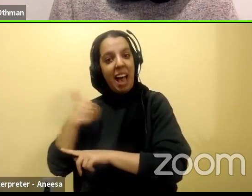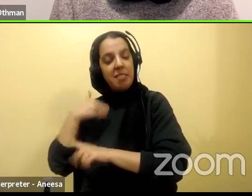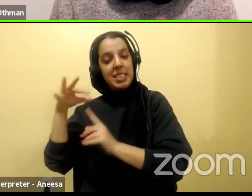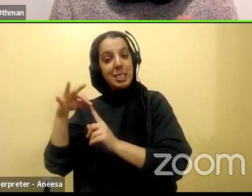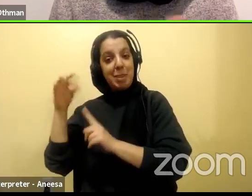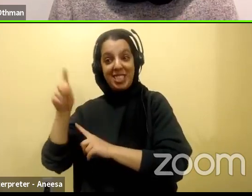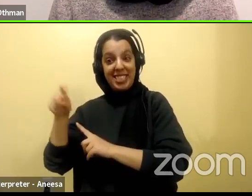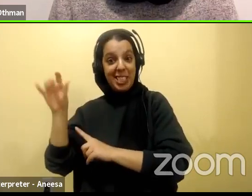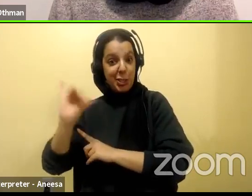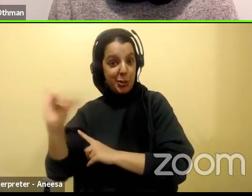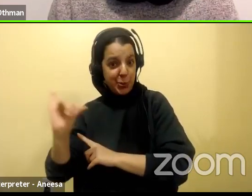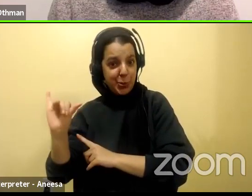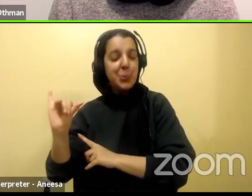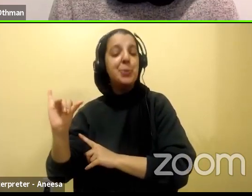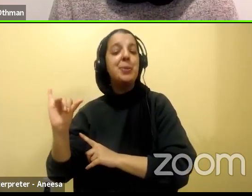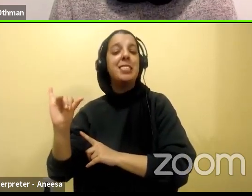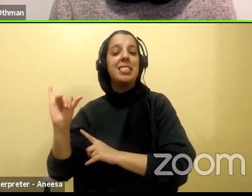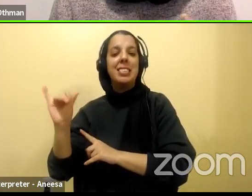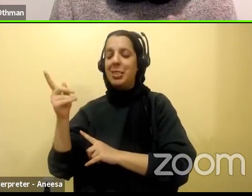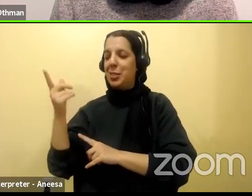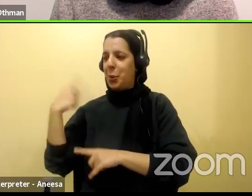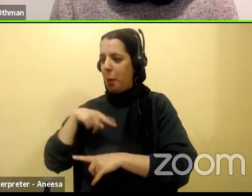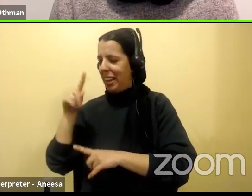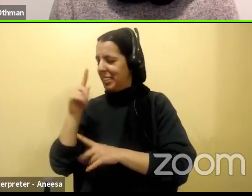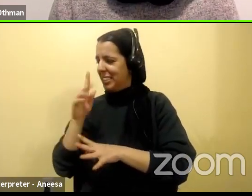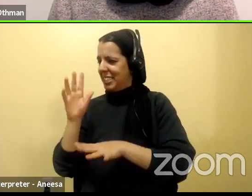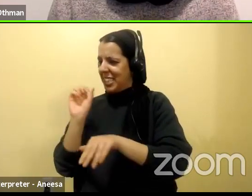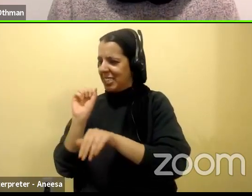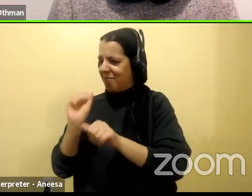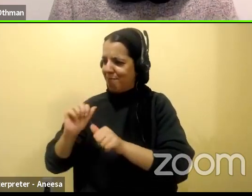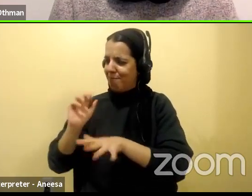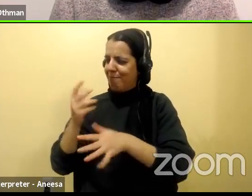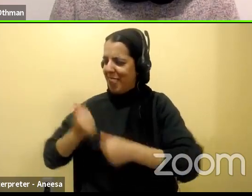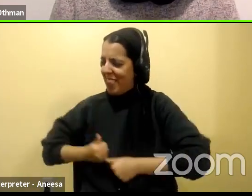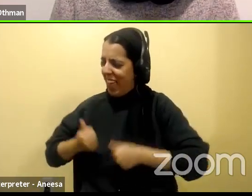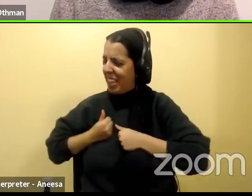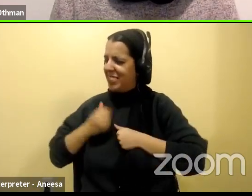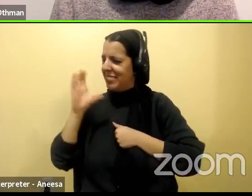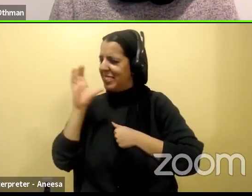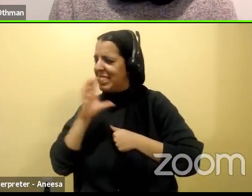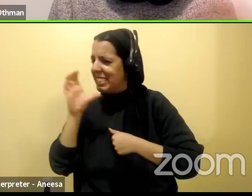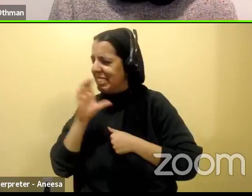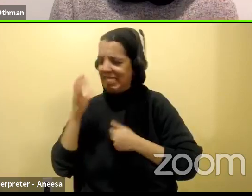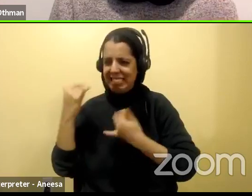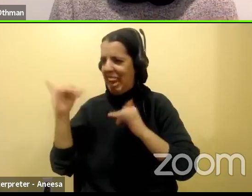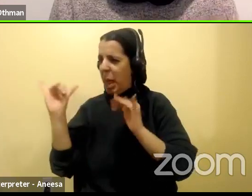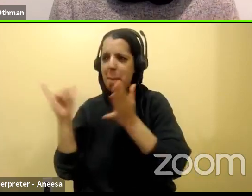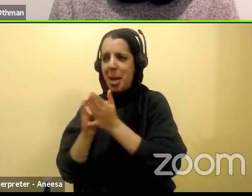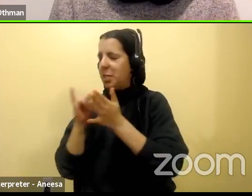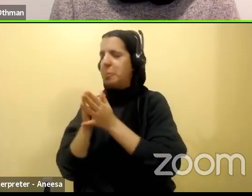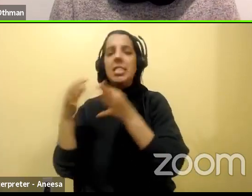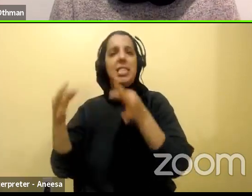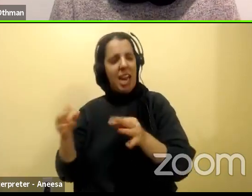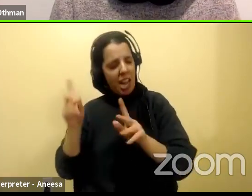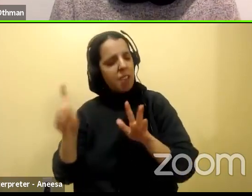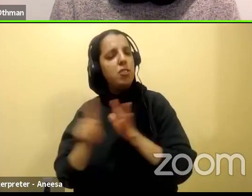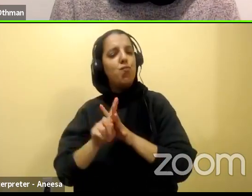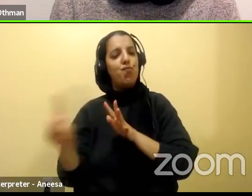just difficult to find a secure life and be able to care for my family. So we decided to leave.